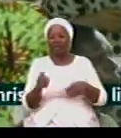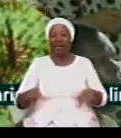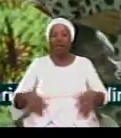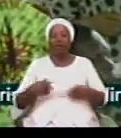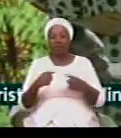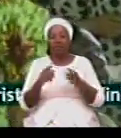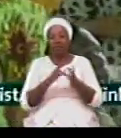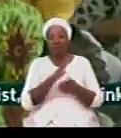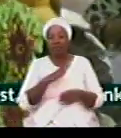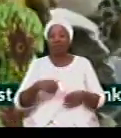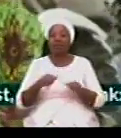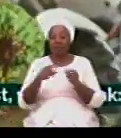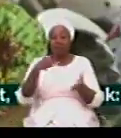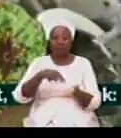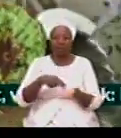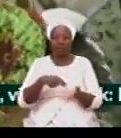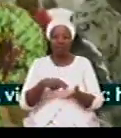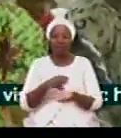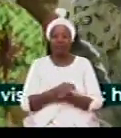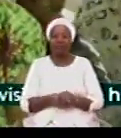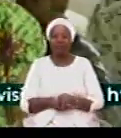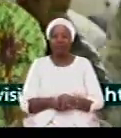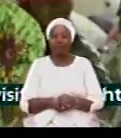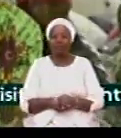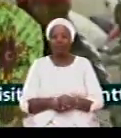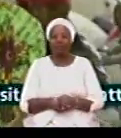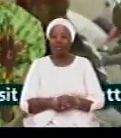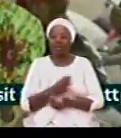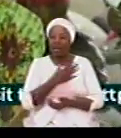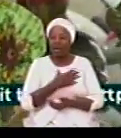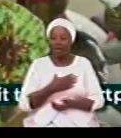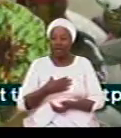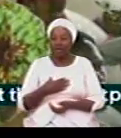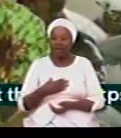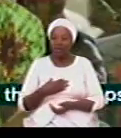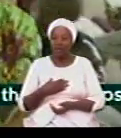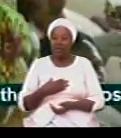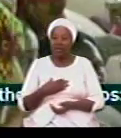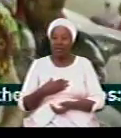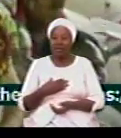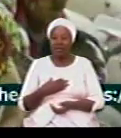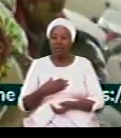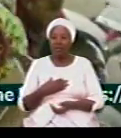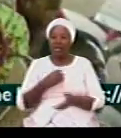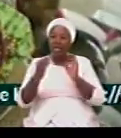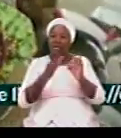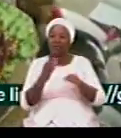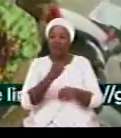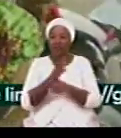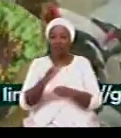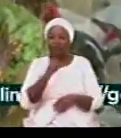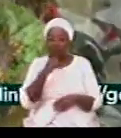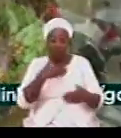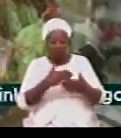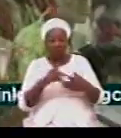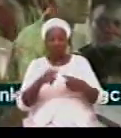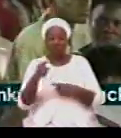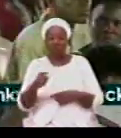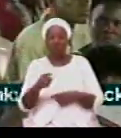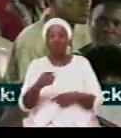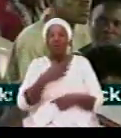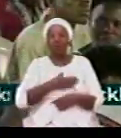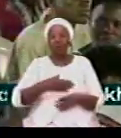And if counselors are not closer to you, give them a sign so that they can get to you.